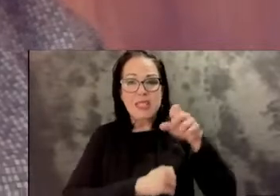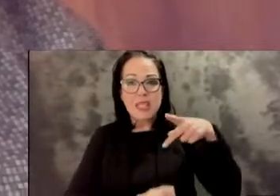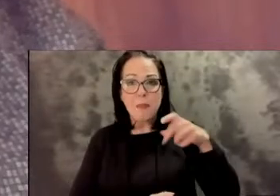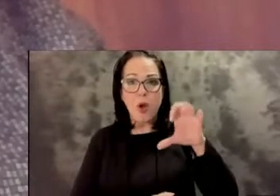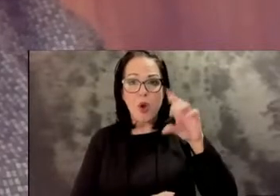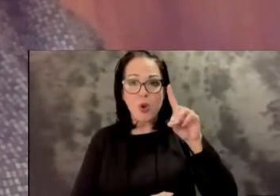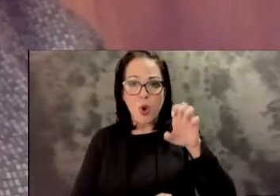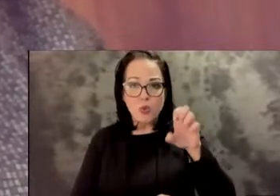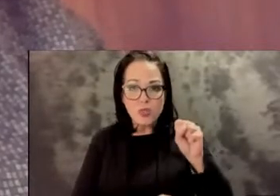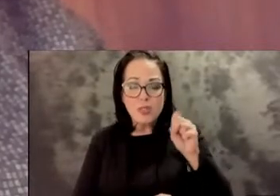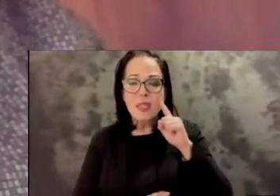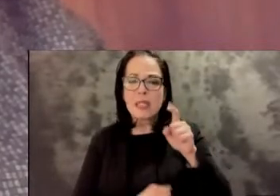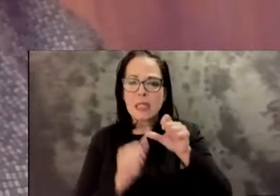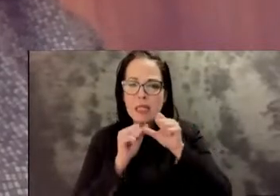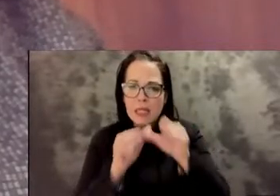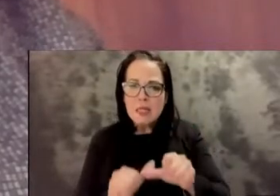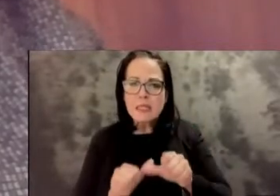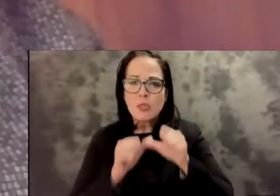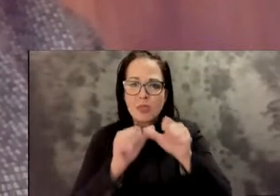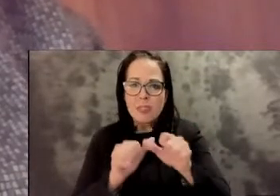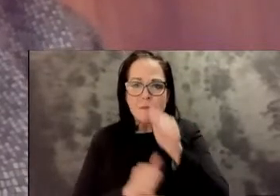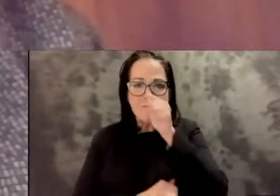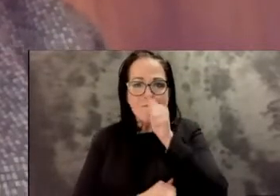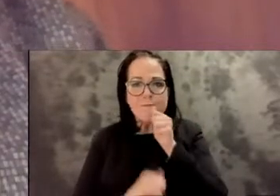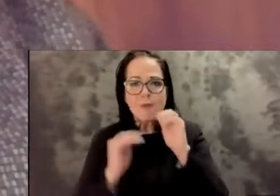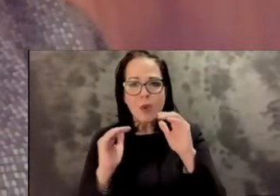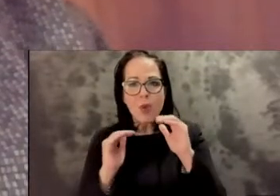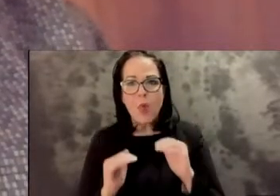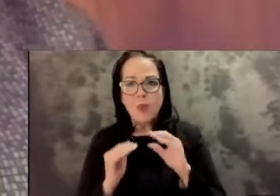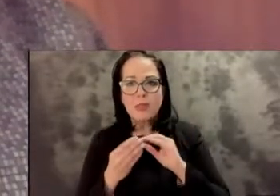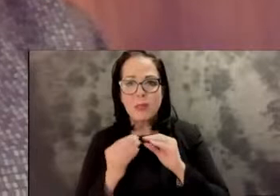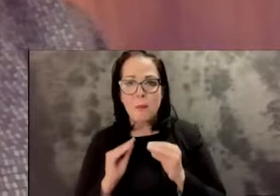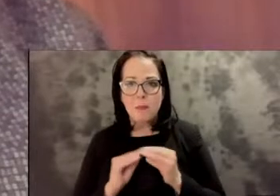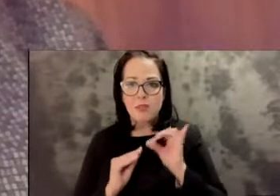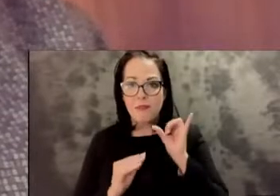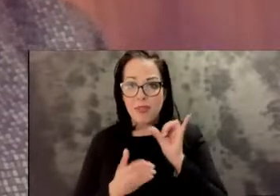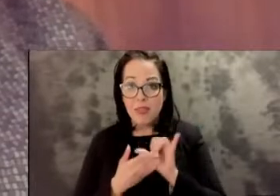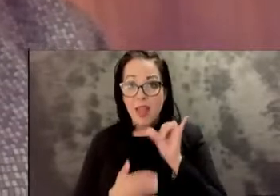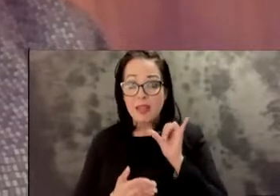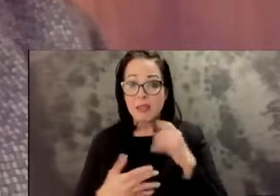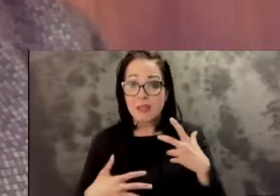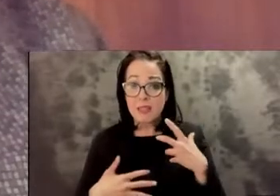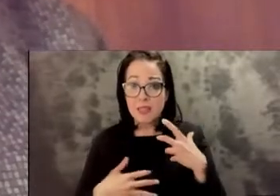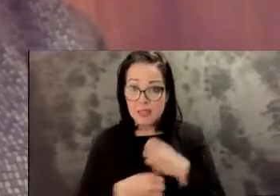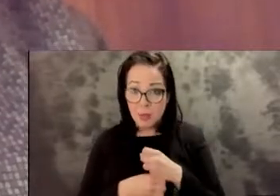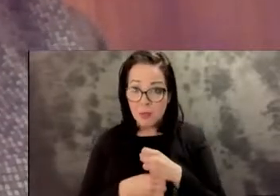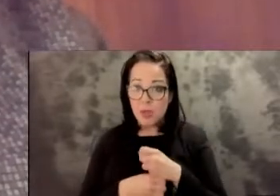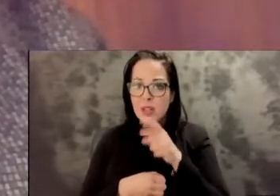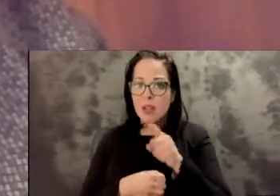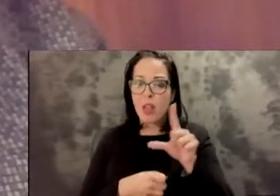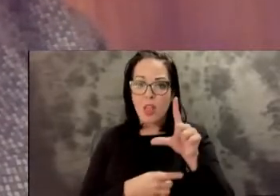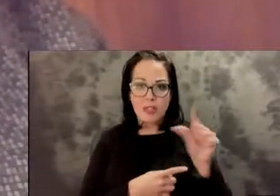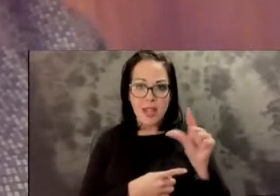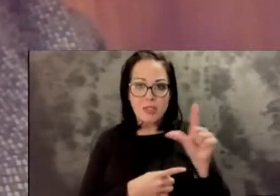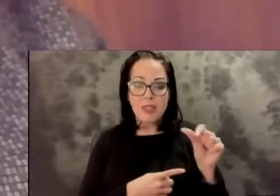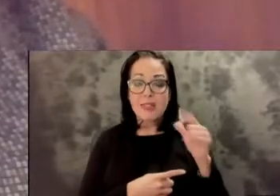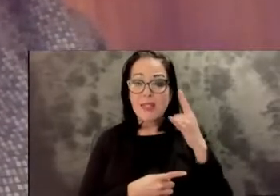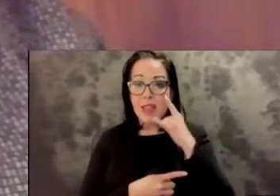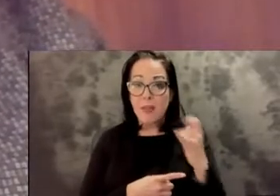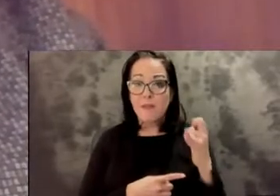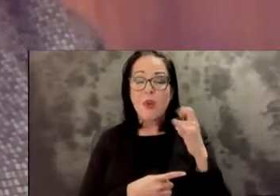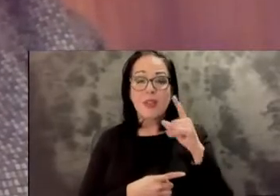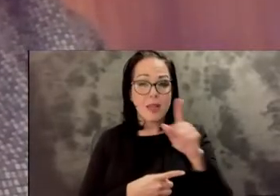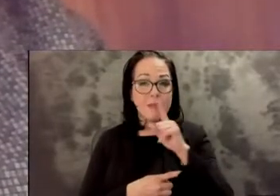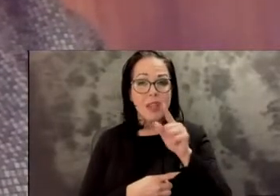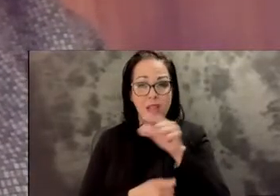codes continue to suffer with the lowest rates. In summary, the Los Angeles, California Federally